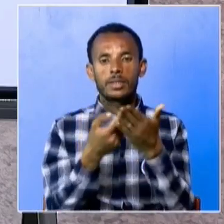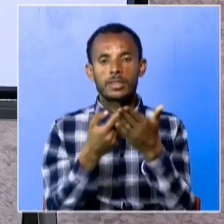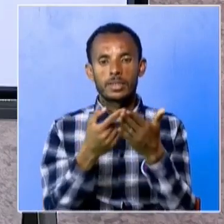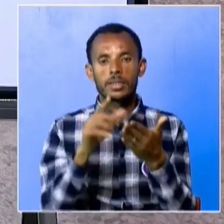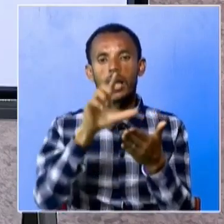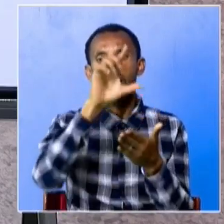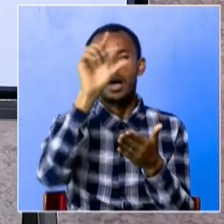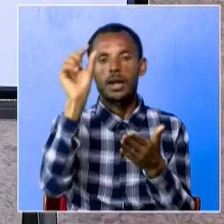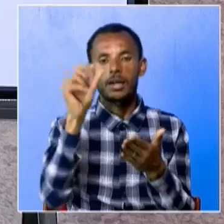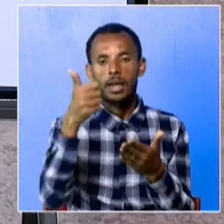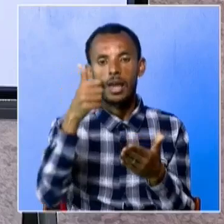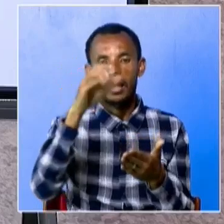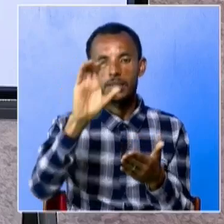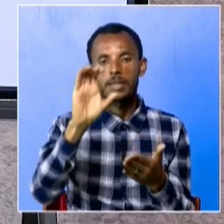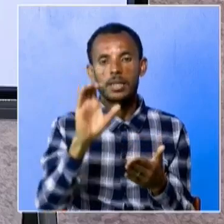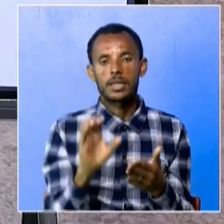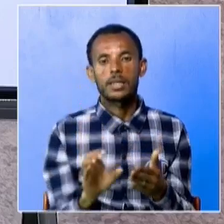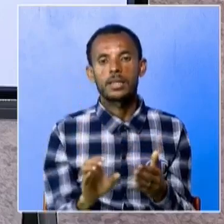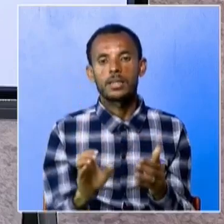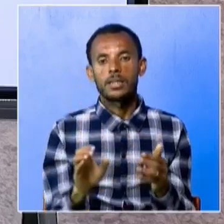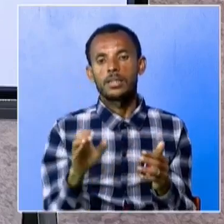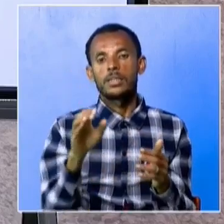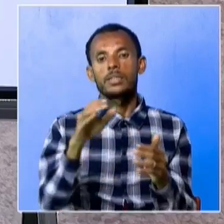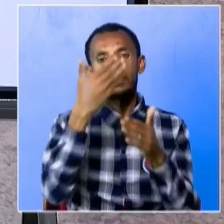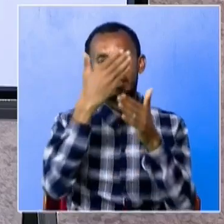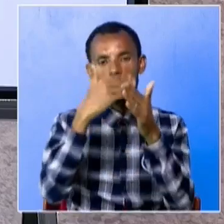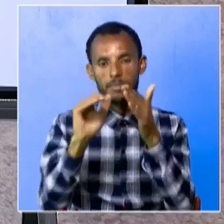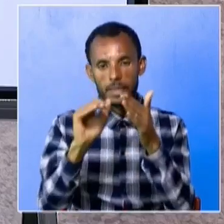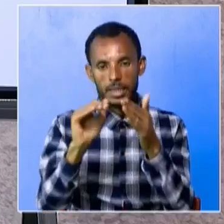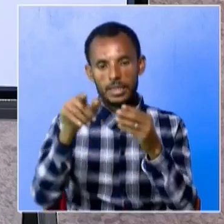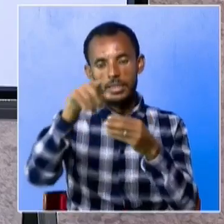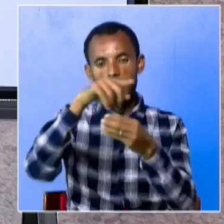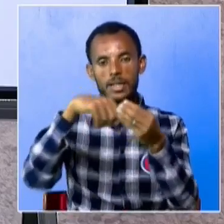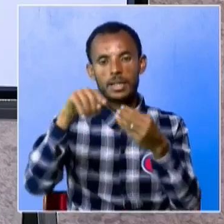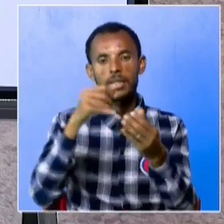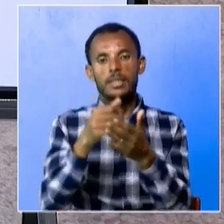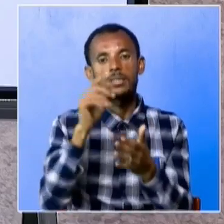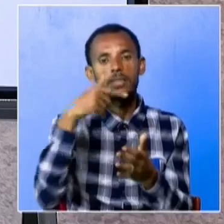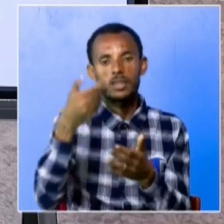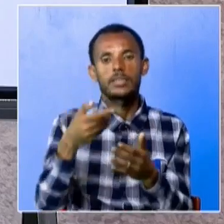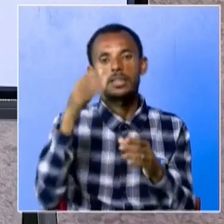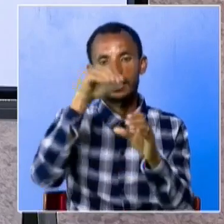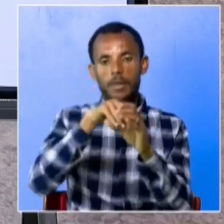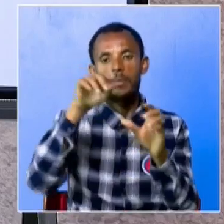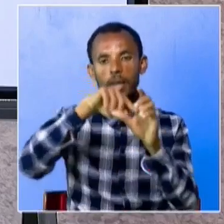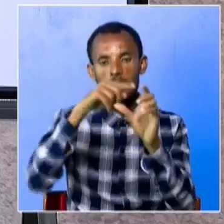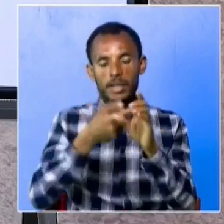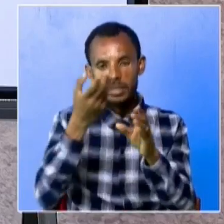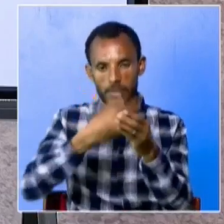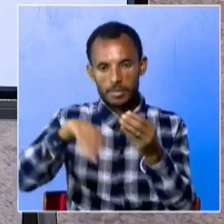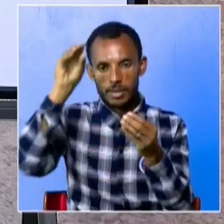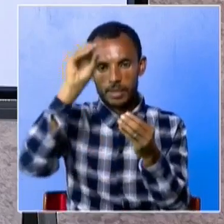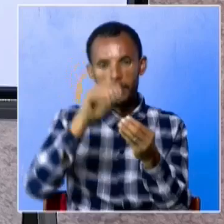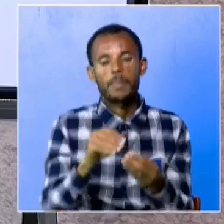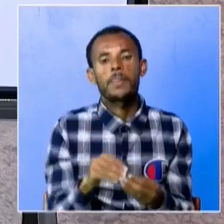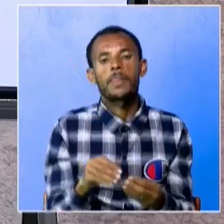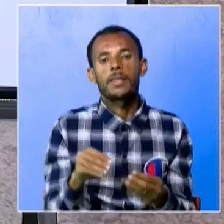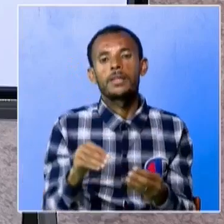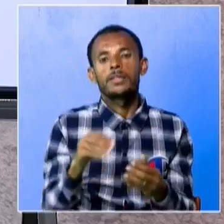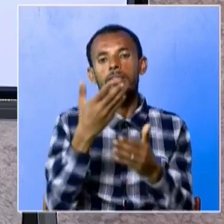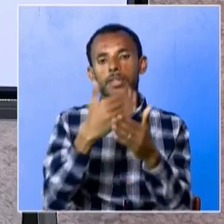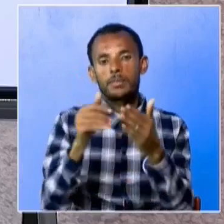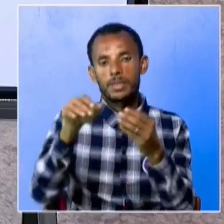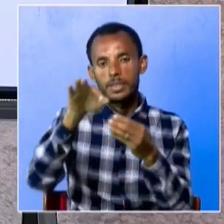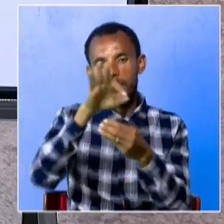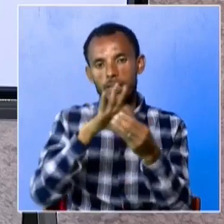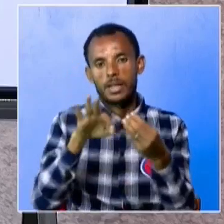arc AC is a semicircle, because it says inscribed angle subtended by semicircle, this angle should